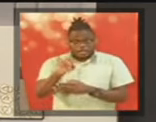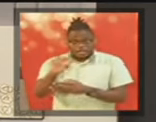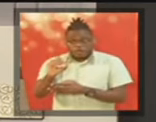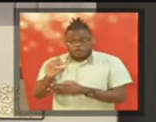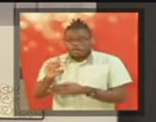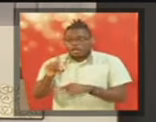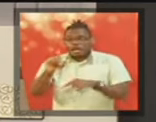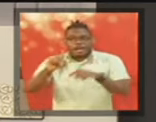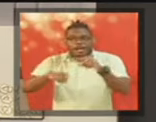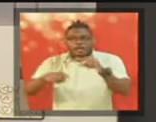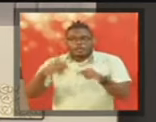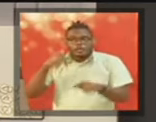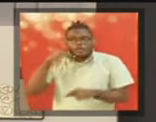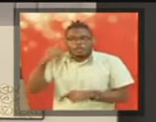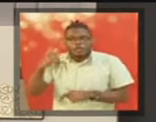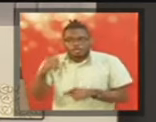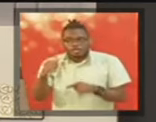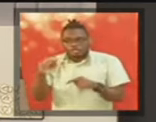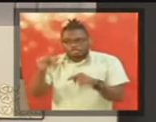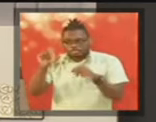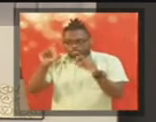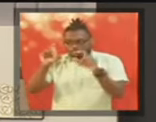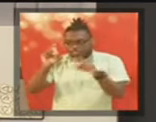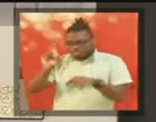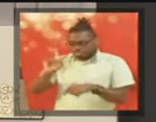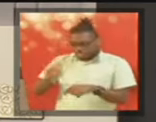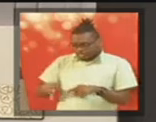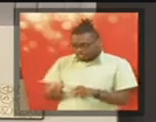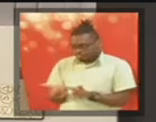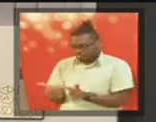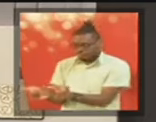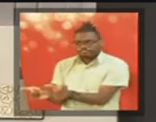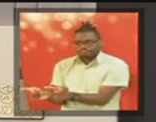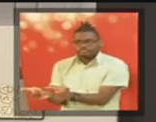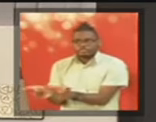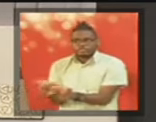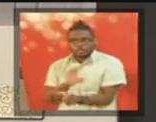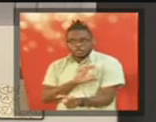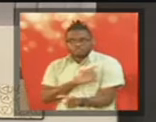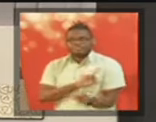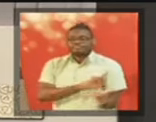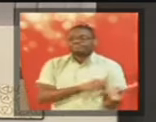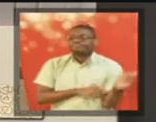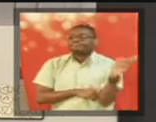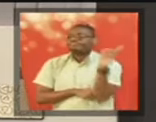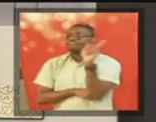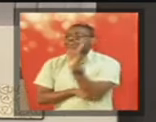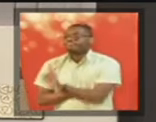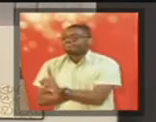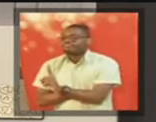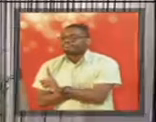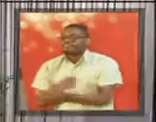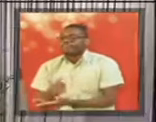may have broken the quarantine. The police service has been very instrumental in helping in that regard.